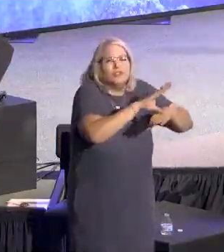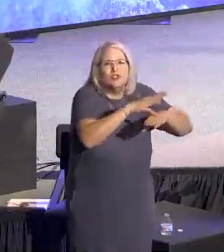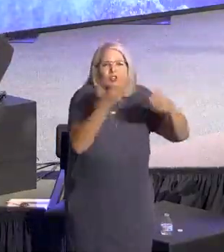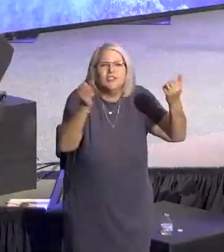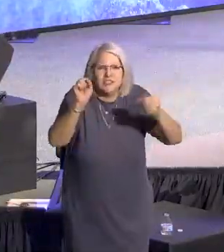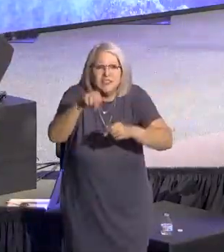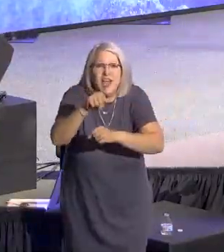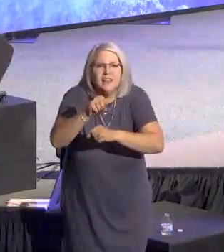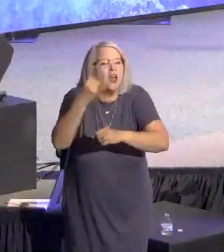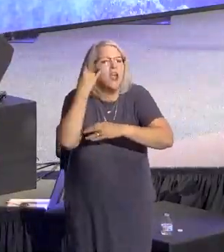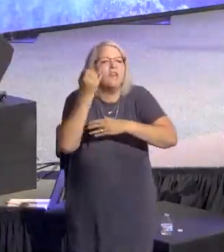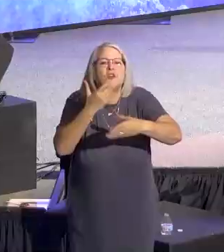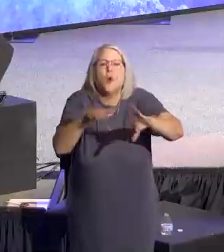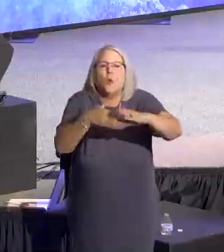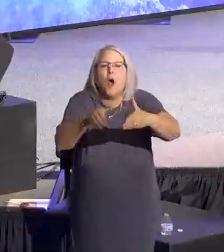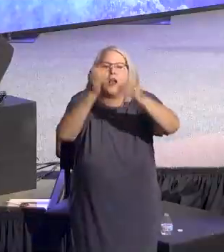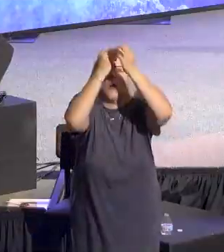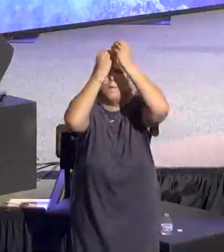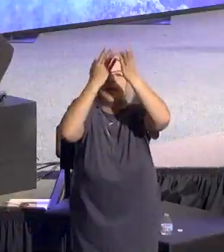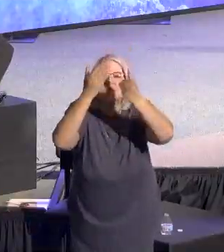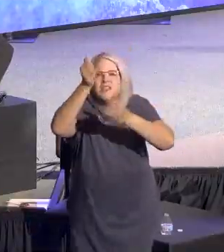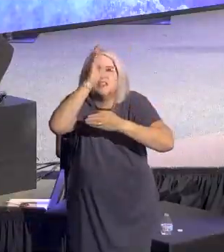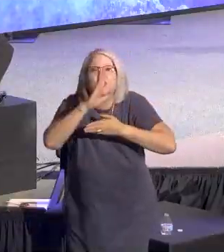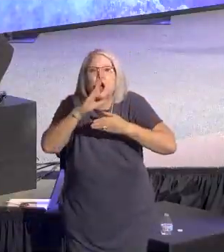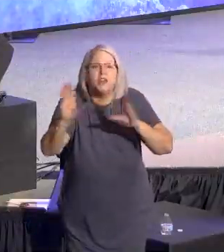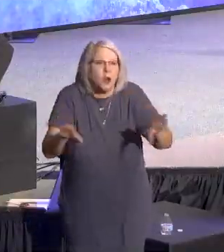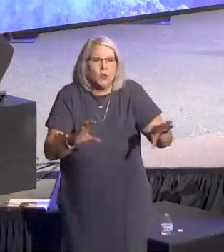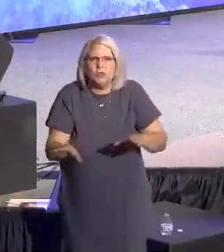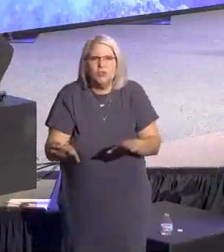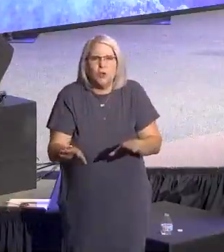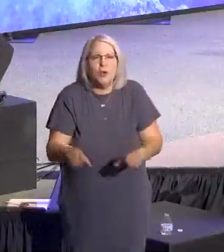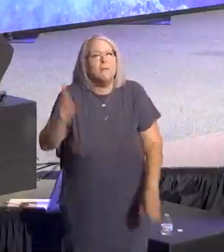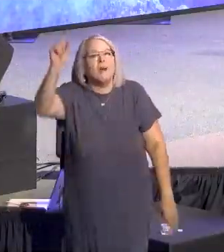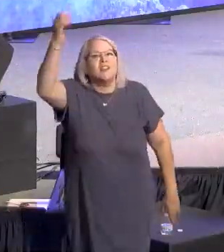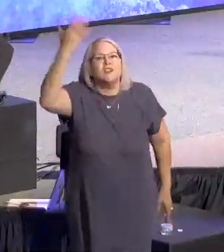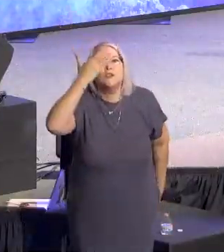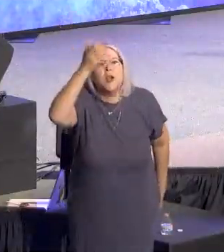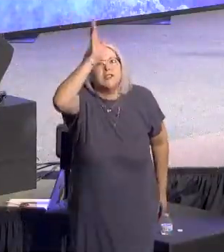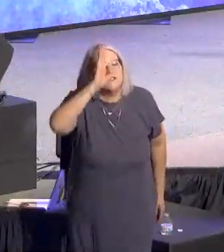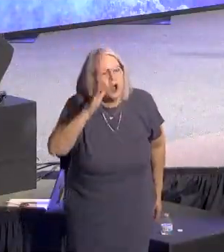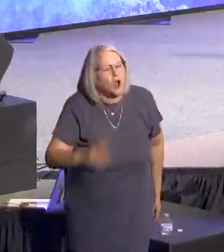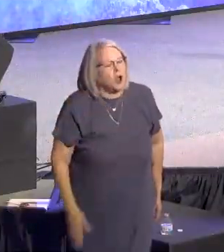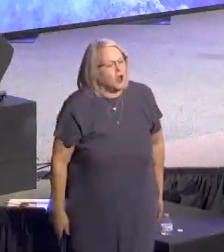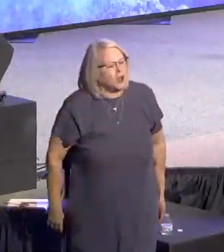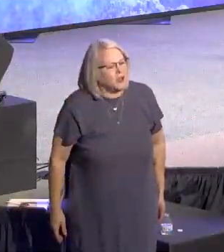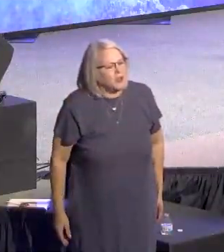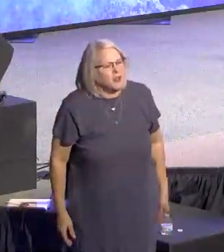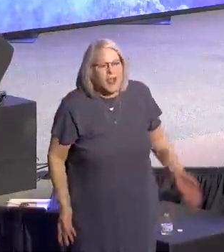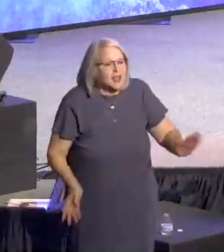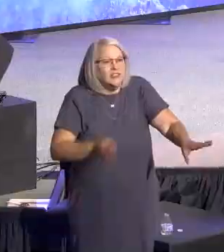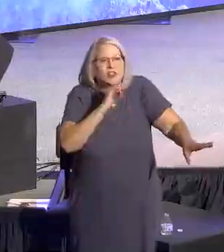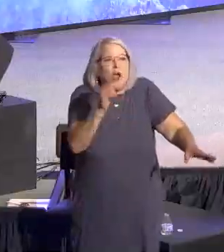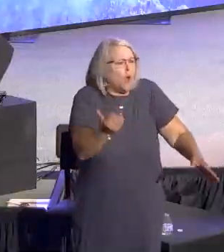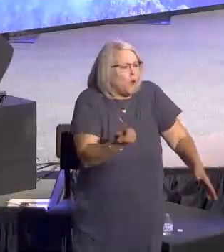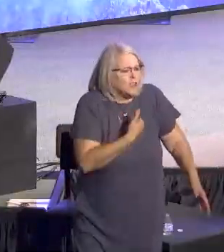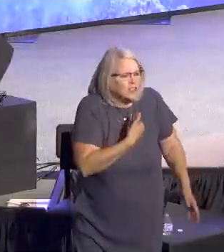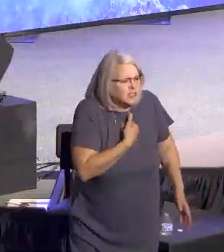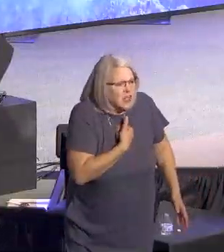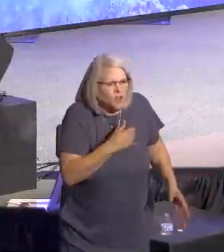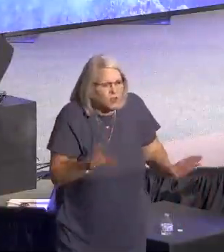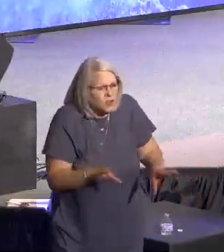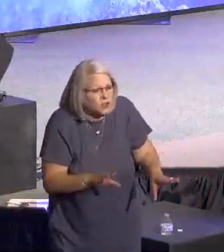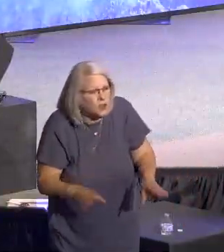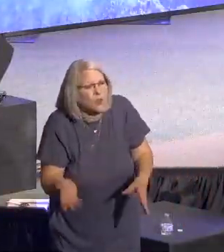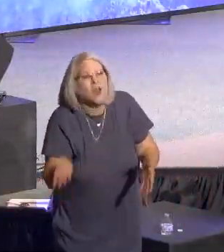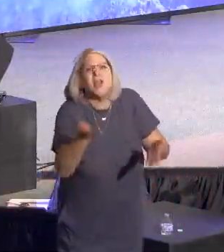tell you, if you're walking in obedience to God, you're only doing it by the grace of God. Amen? It's not anything that I could do. It's what he gives